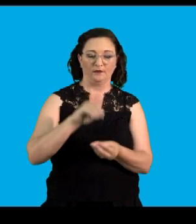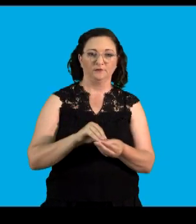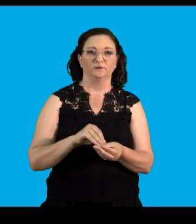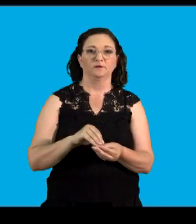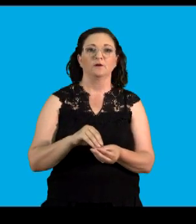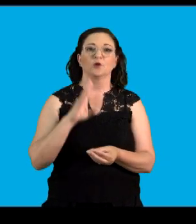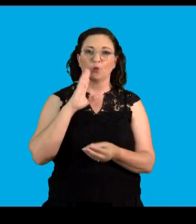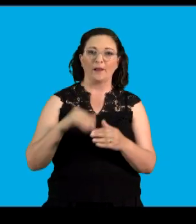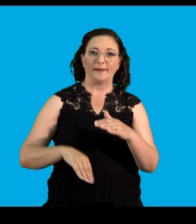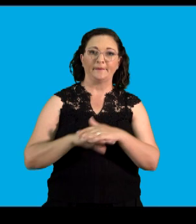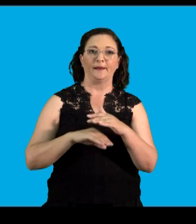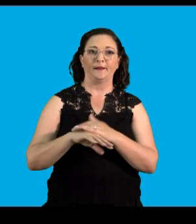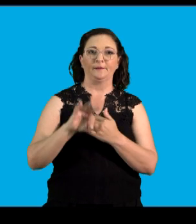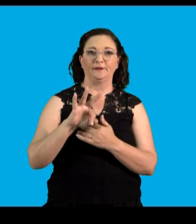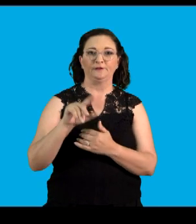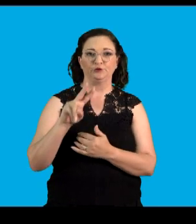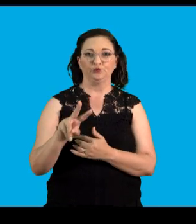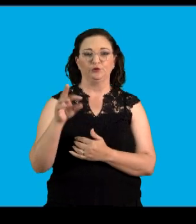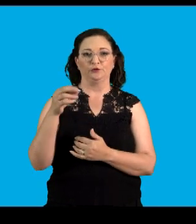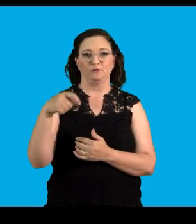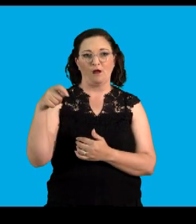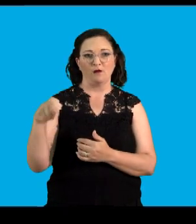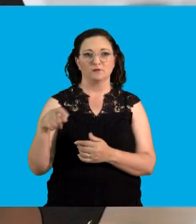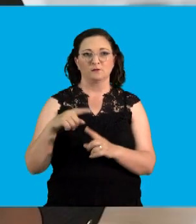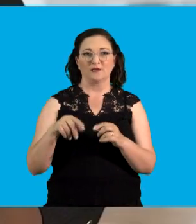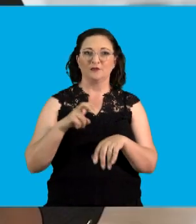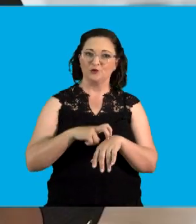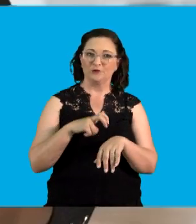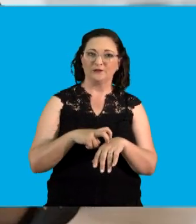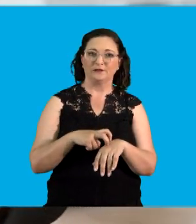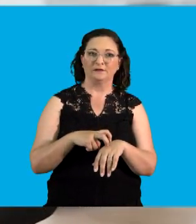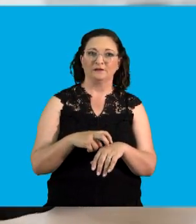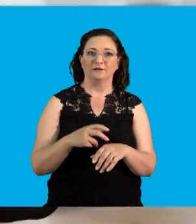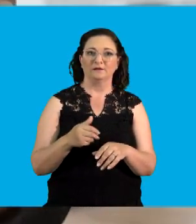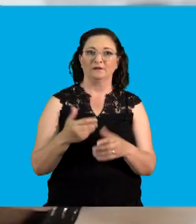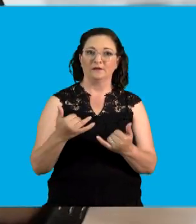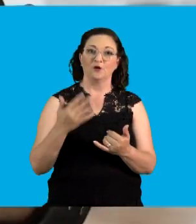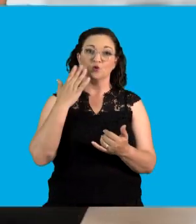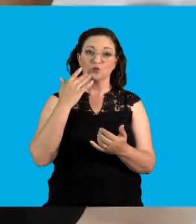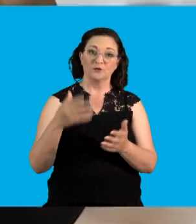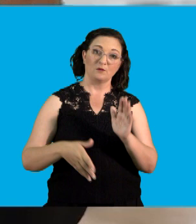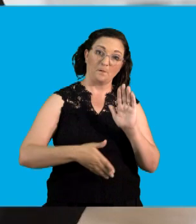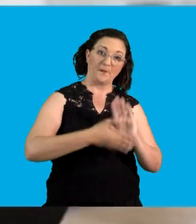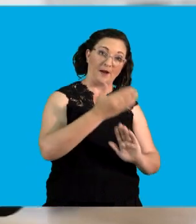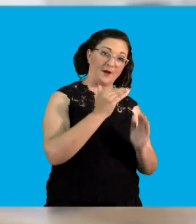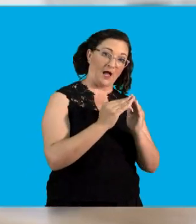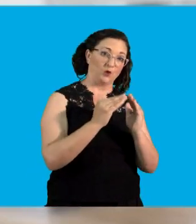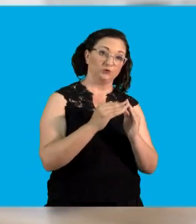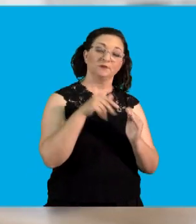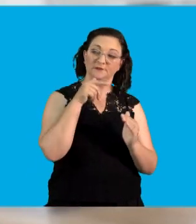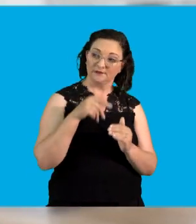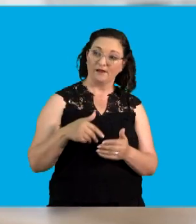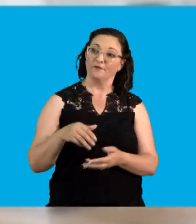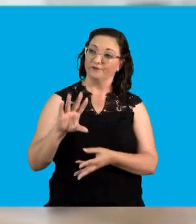an introduction. You cannot end your essay without a conclusion. So before you leave somebody else's house, what do you say? You need